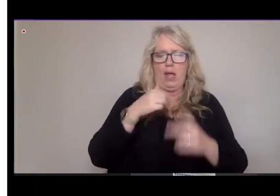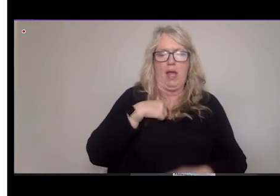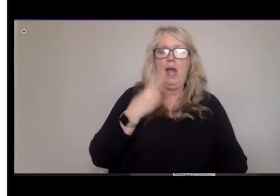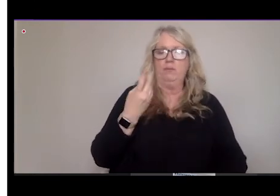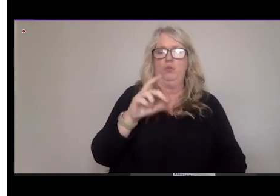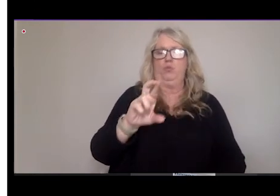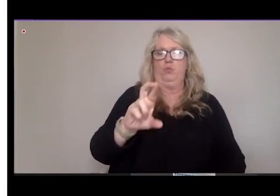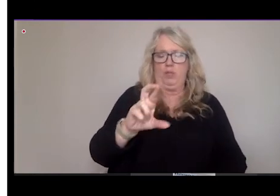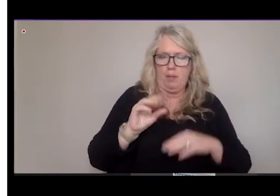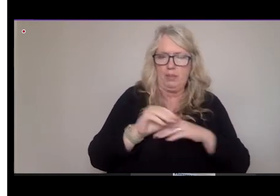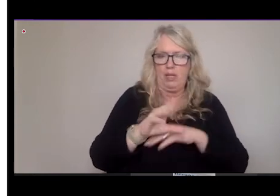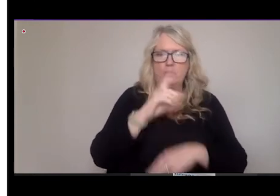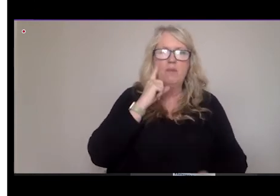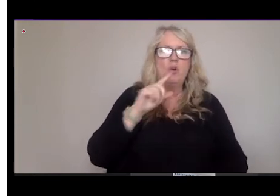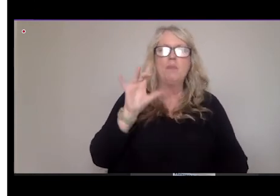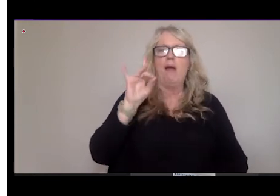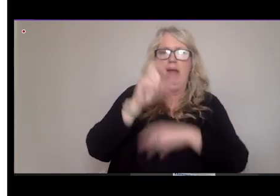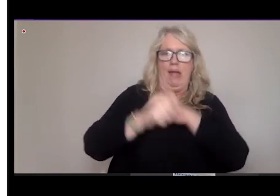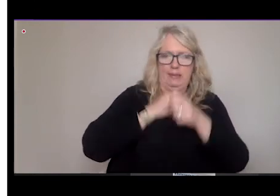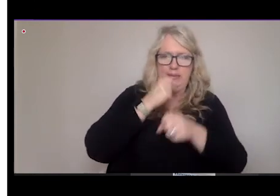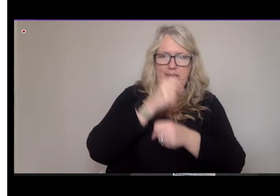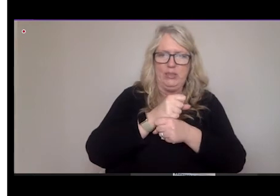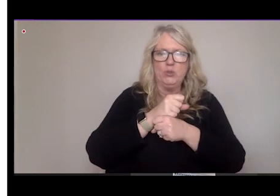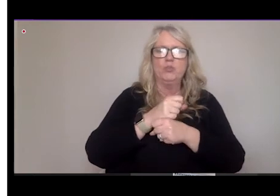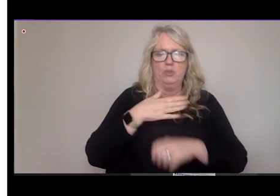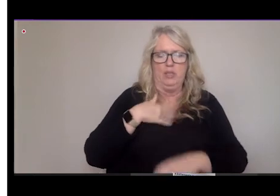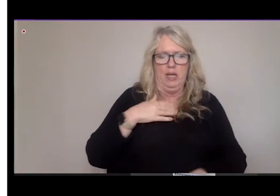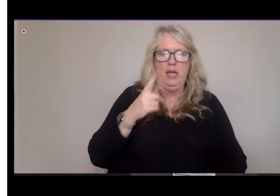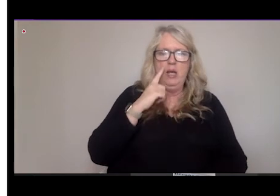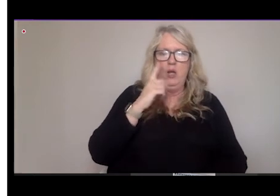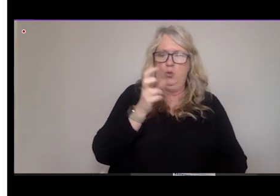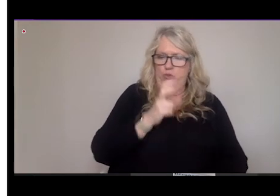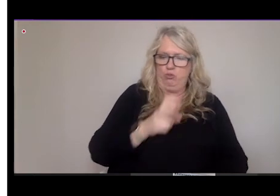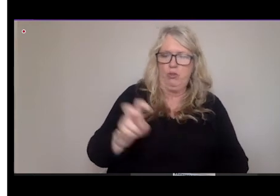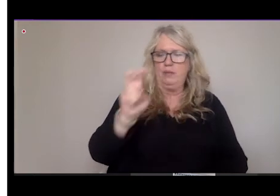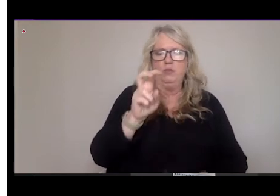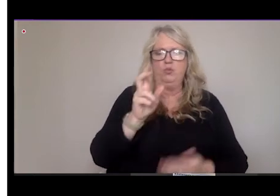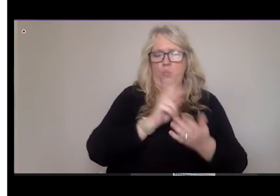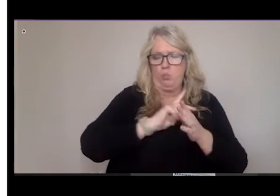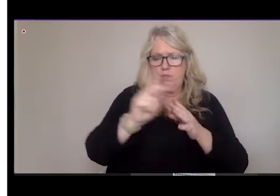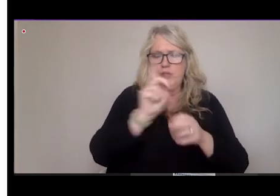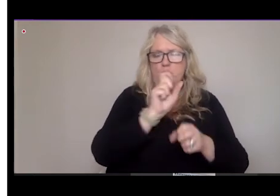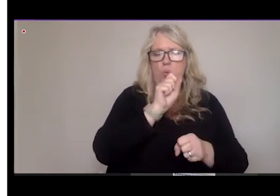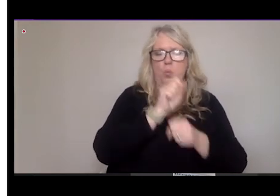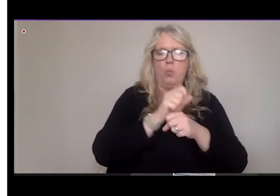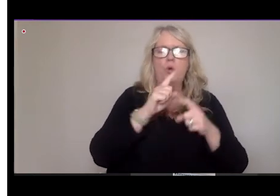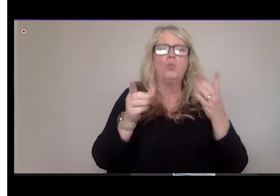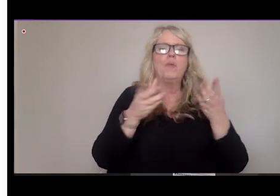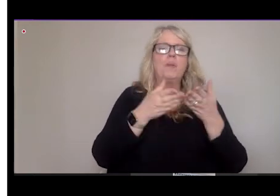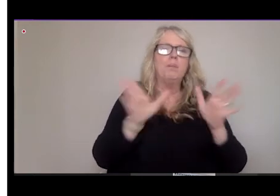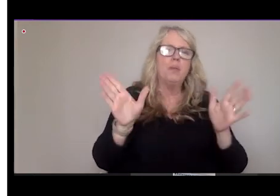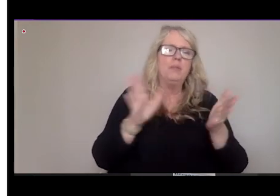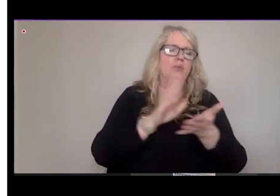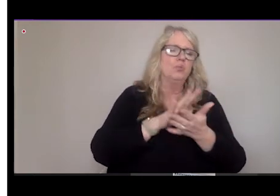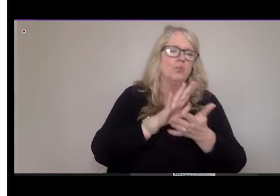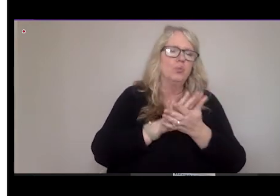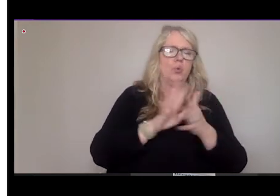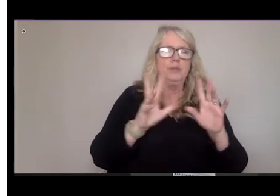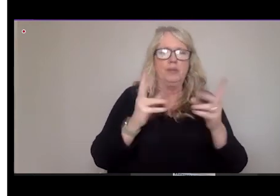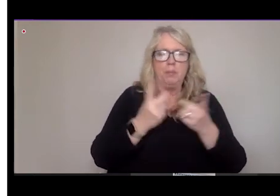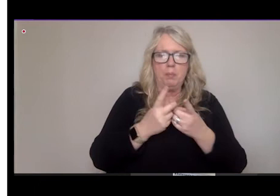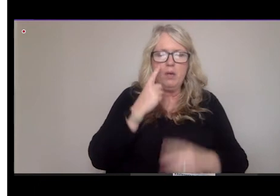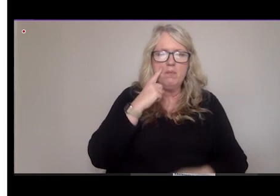bio, but I was a vocational rehab counselor for about 8 years. I was a transition professional working with public